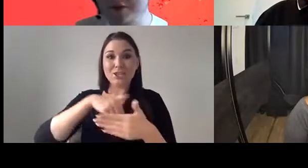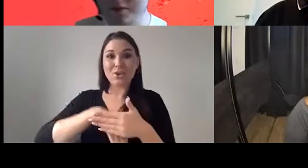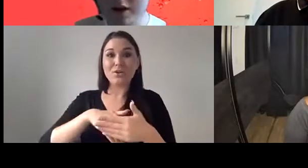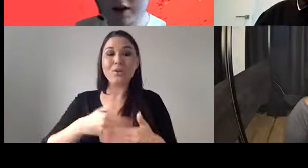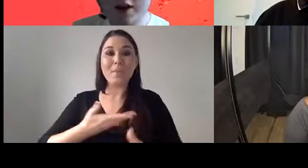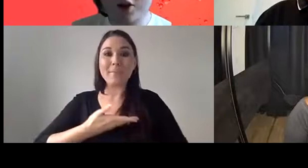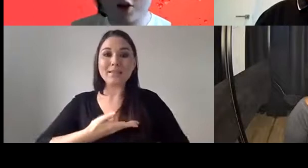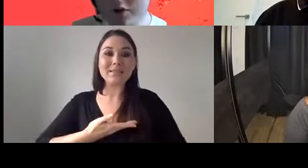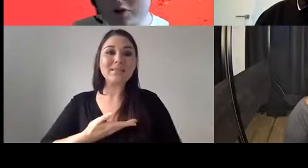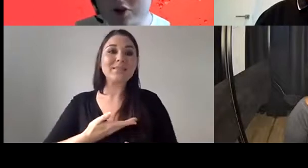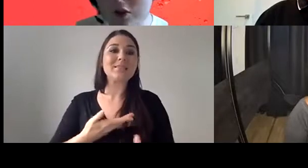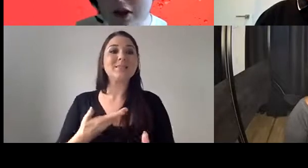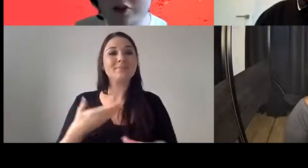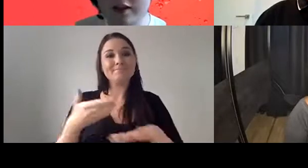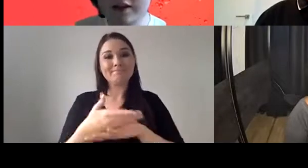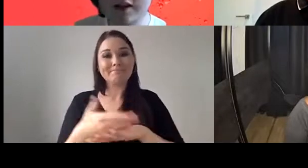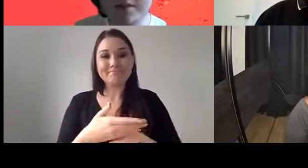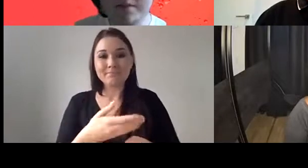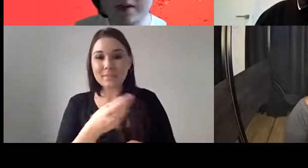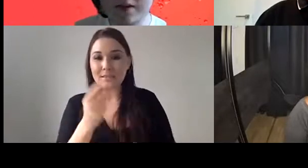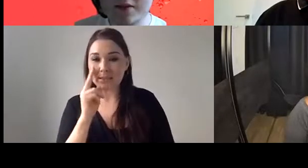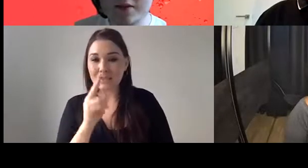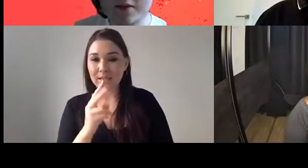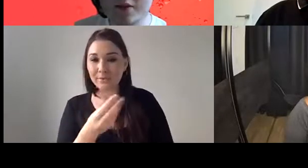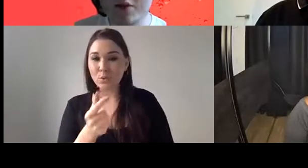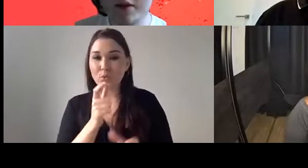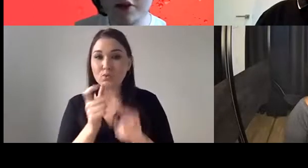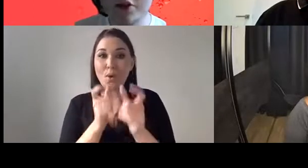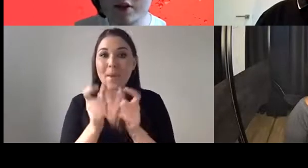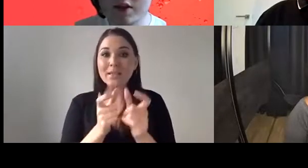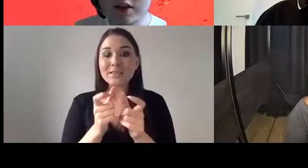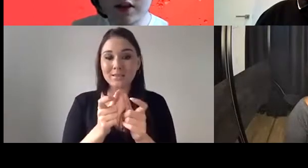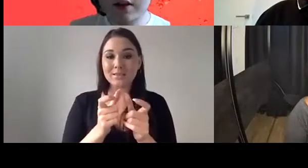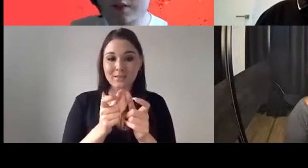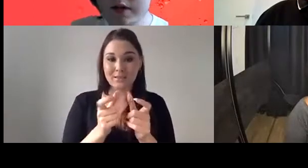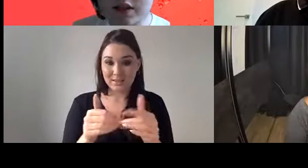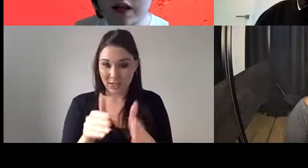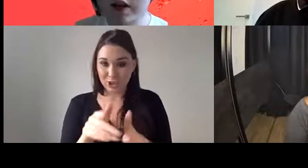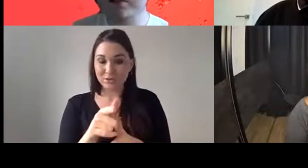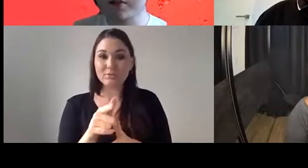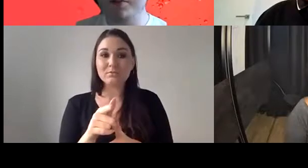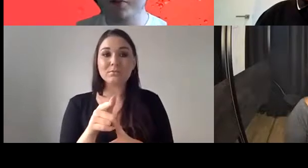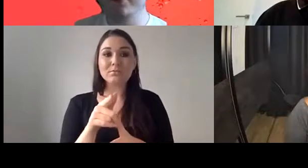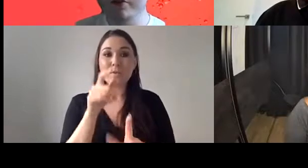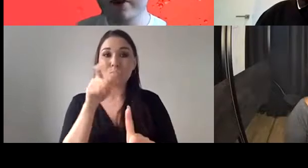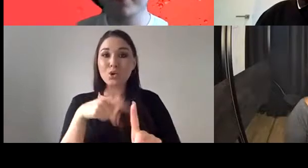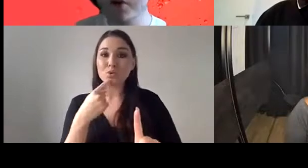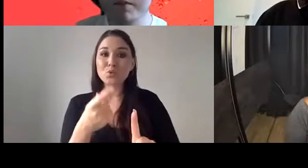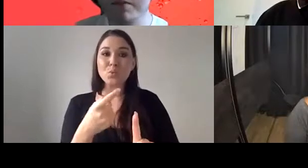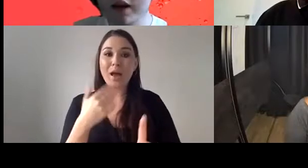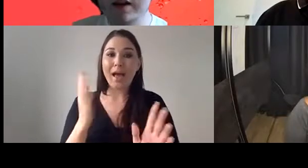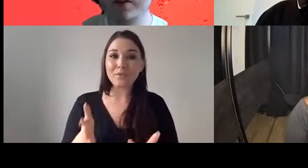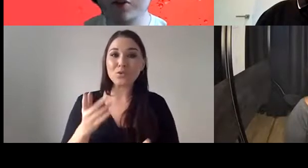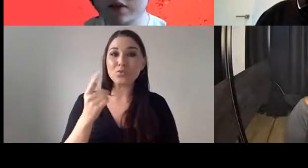I've seen from a comment or two actually in the sort of the comment section that somebody said they have to sort of prove and